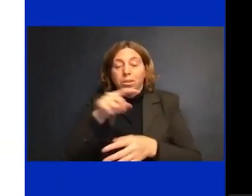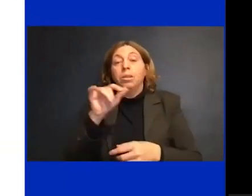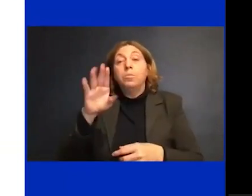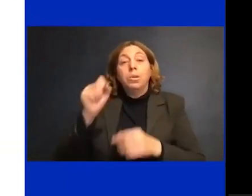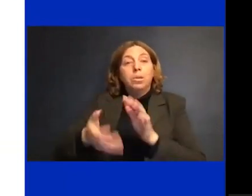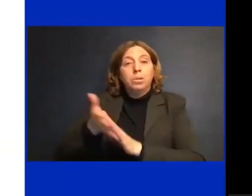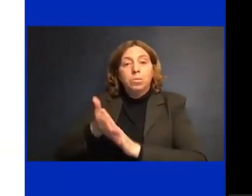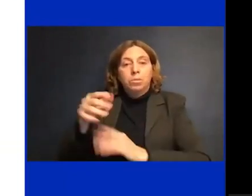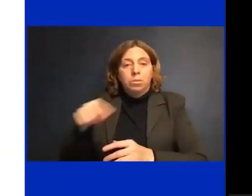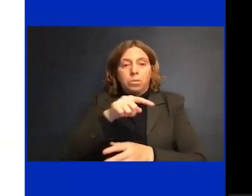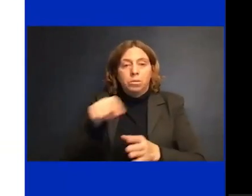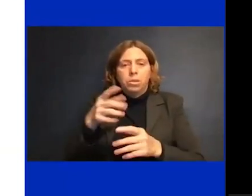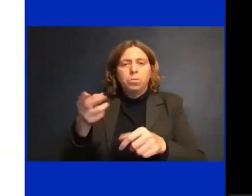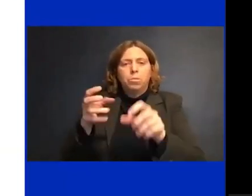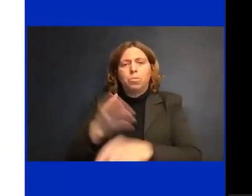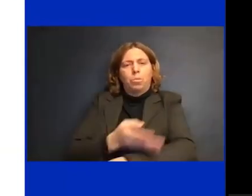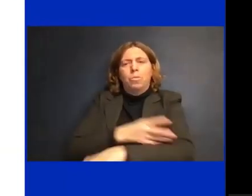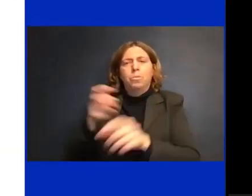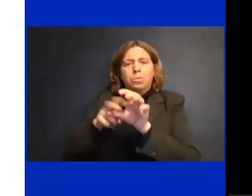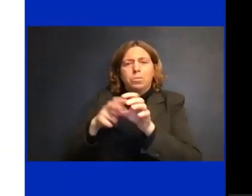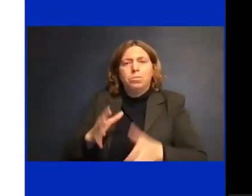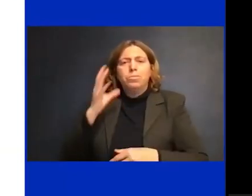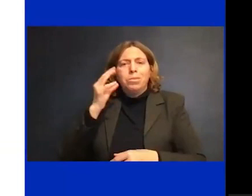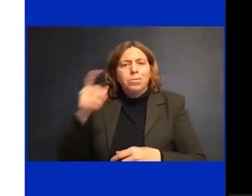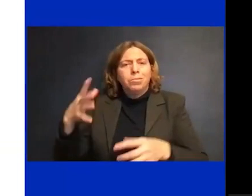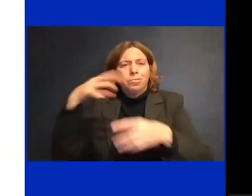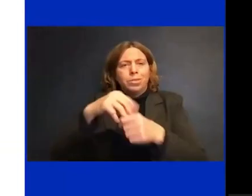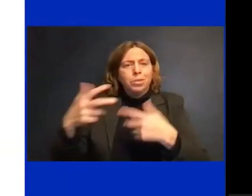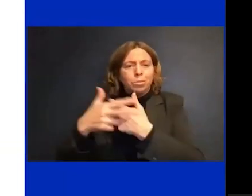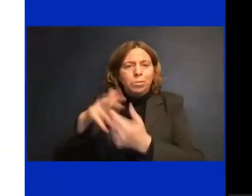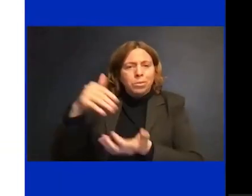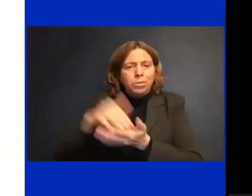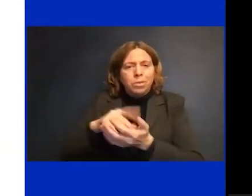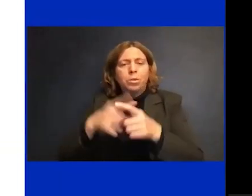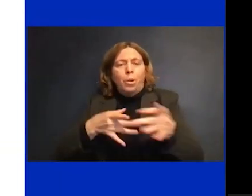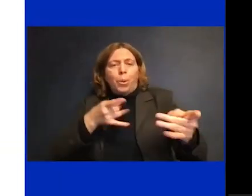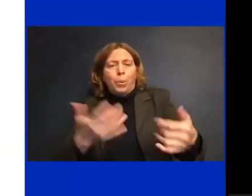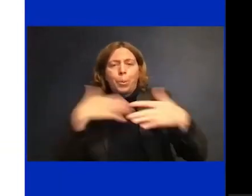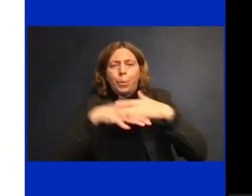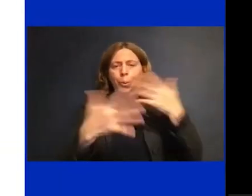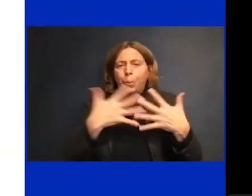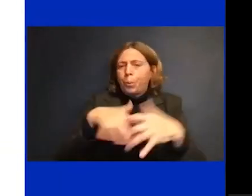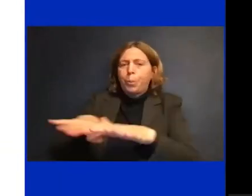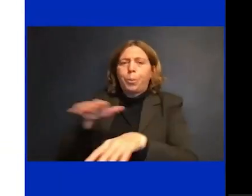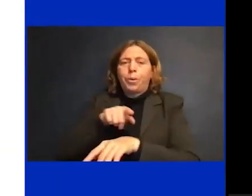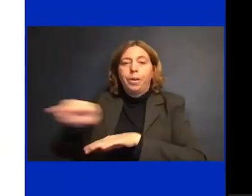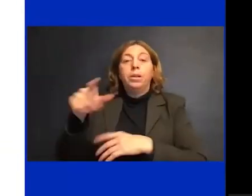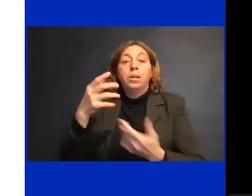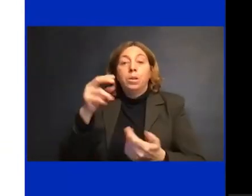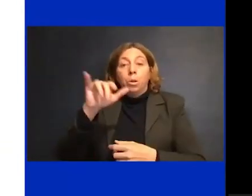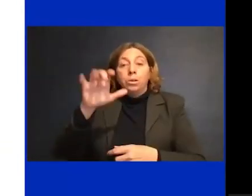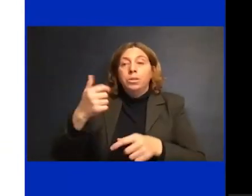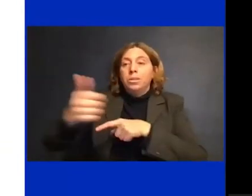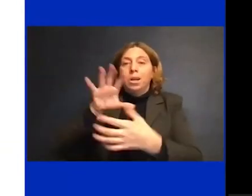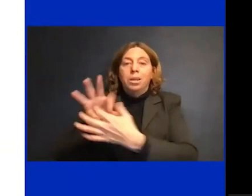operations, improve the passenger experience within the terminal, provide seamless passenger accessibility to NYC